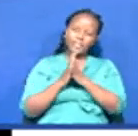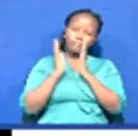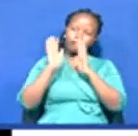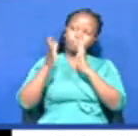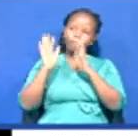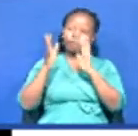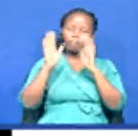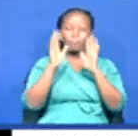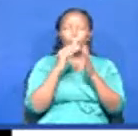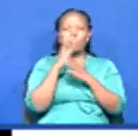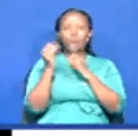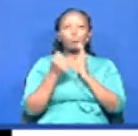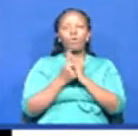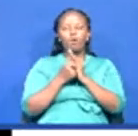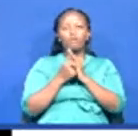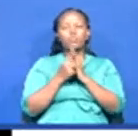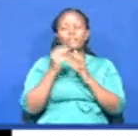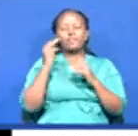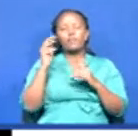MSME Alliance.